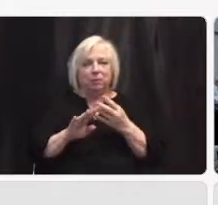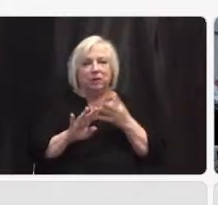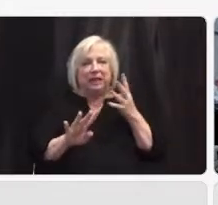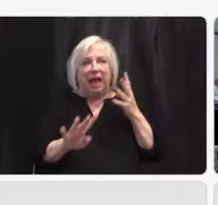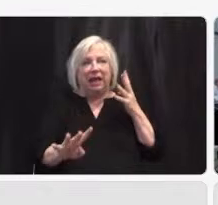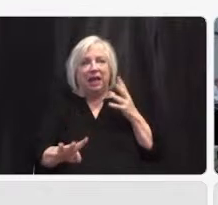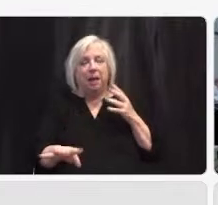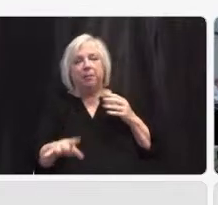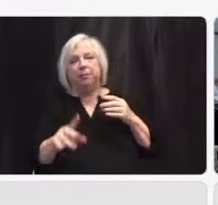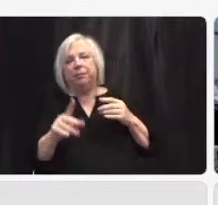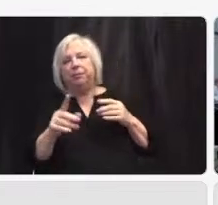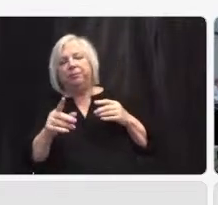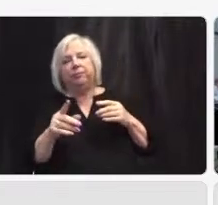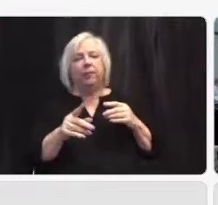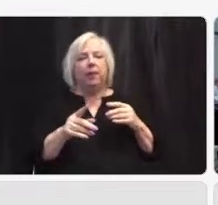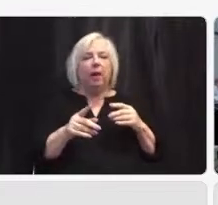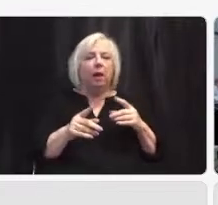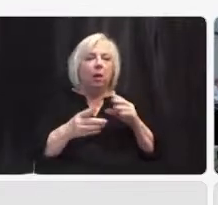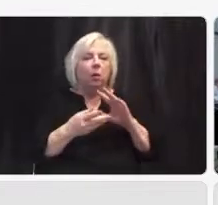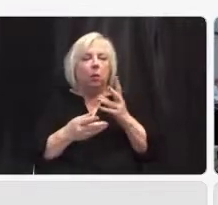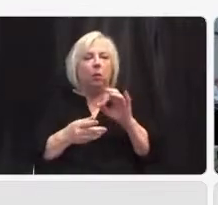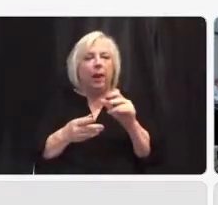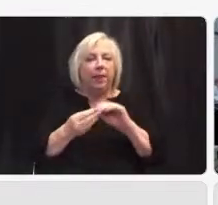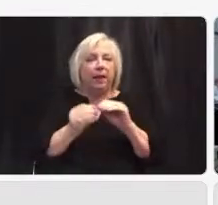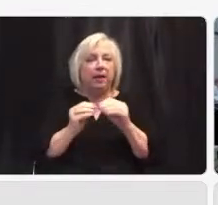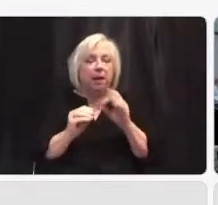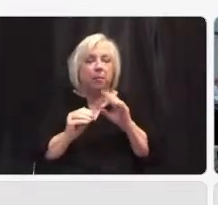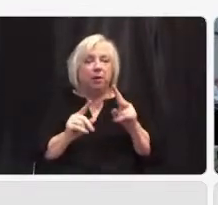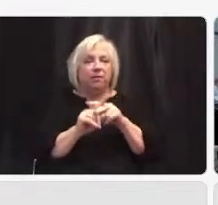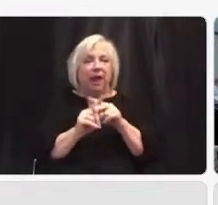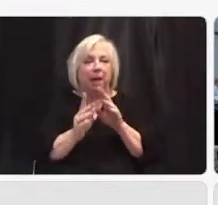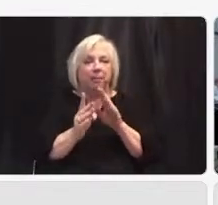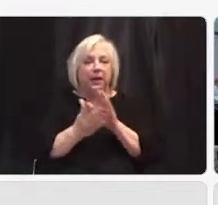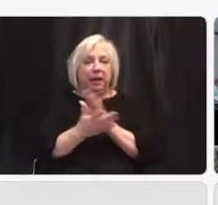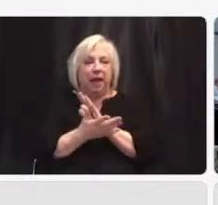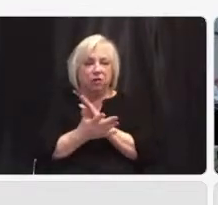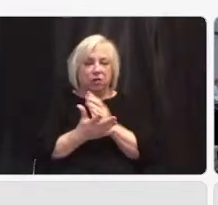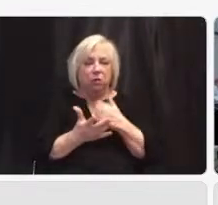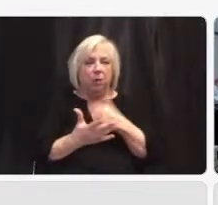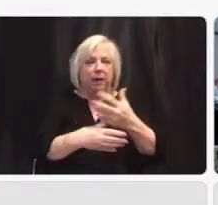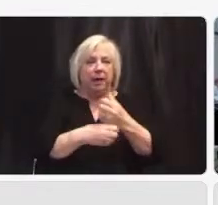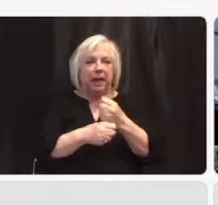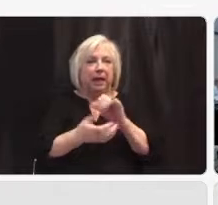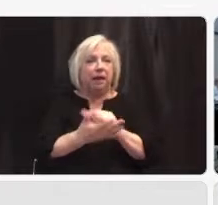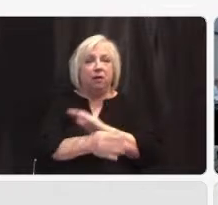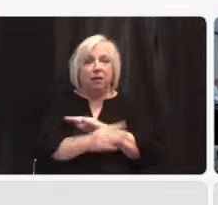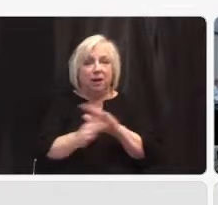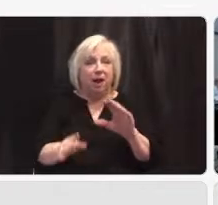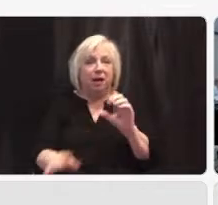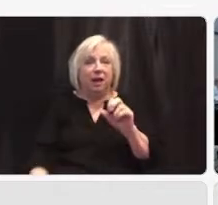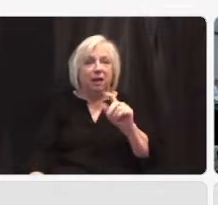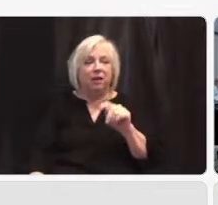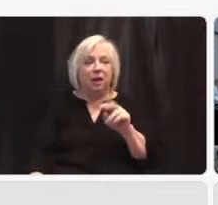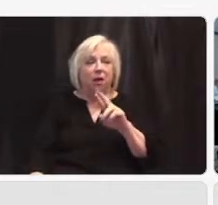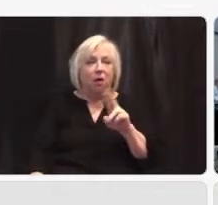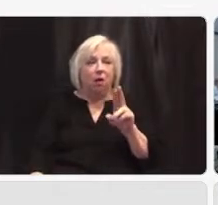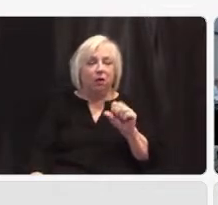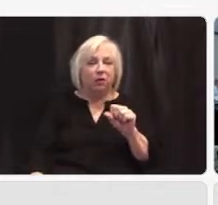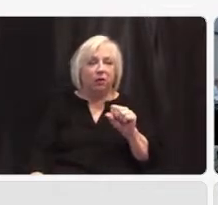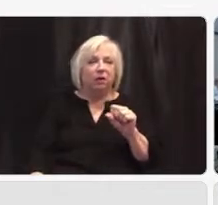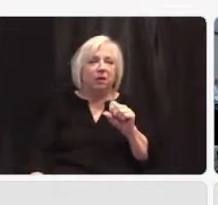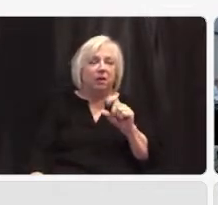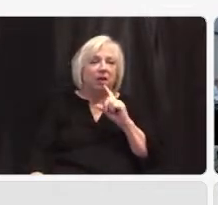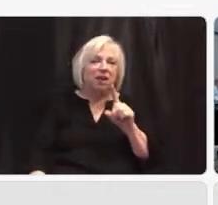Well, the number of applications that we've been getting that are not STR applications is